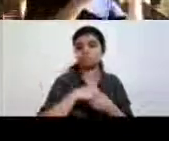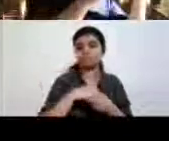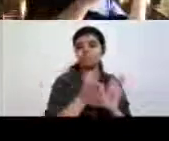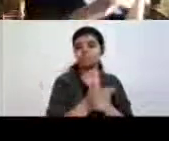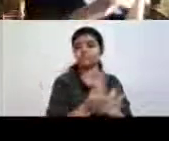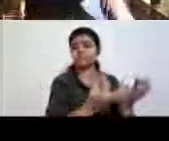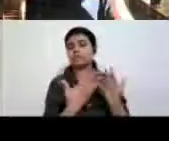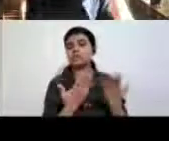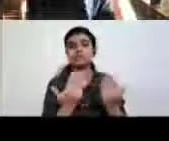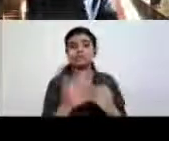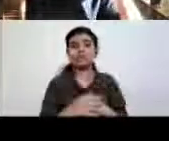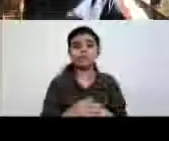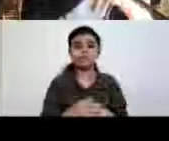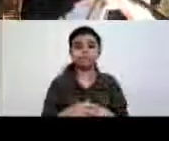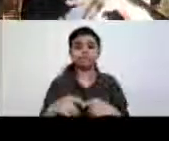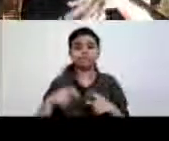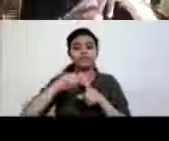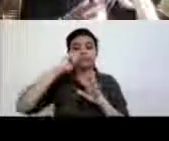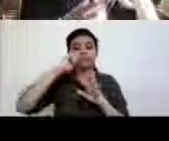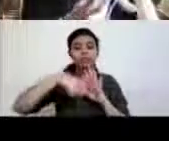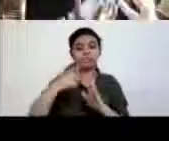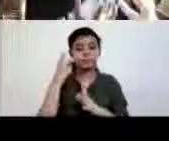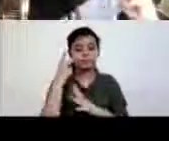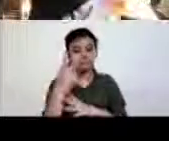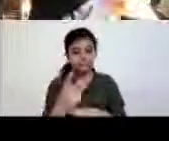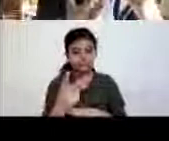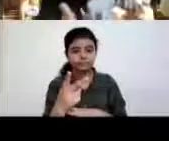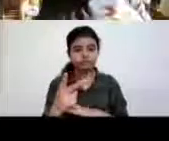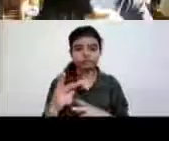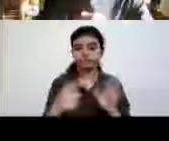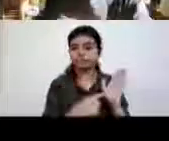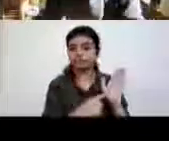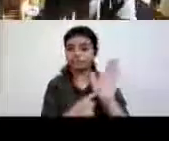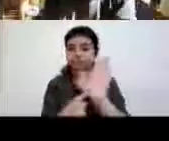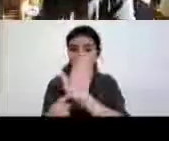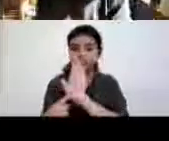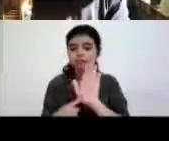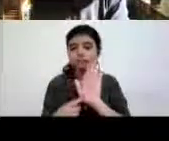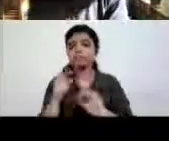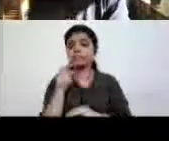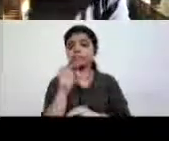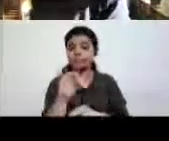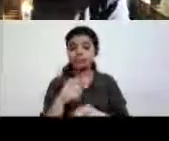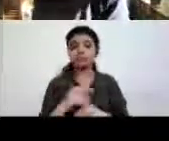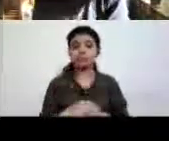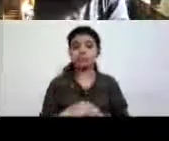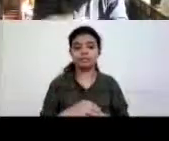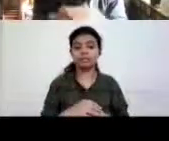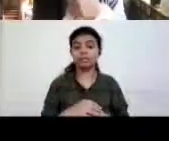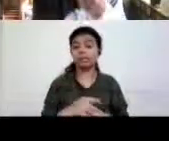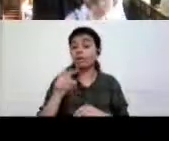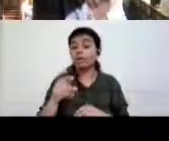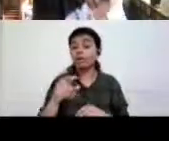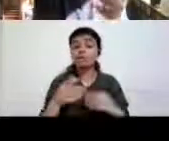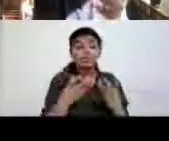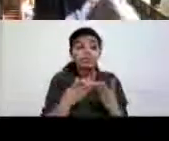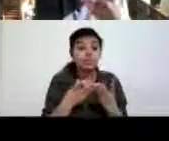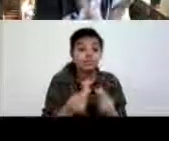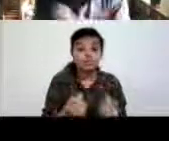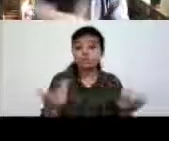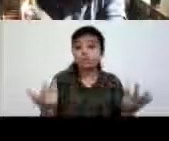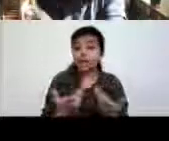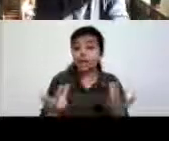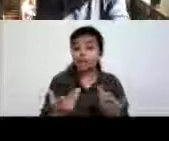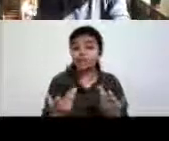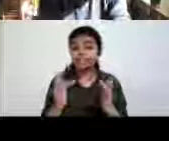a museum project where we were like representing, or where we were coming up with solutions about